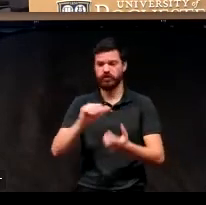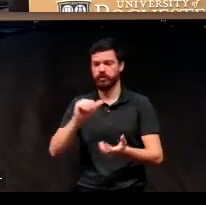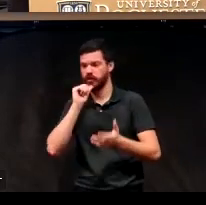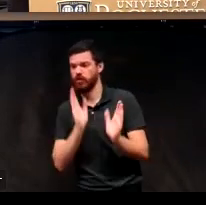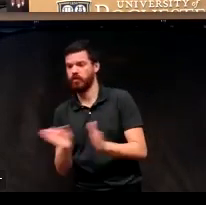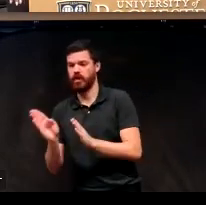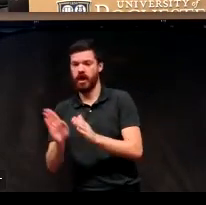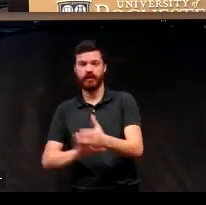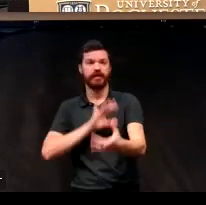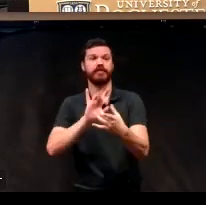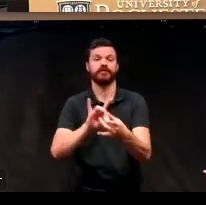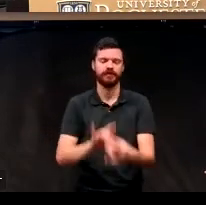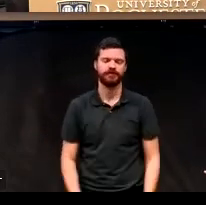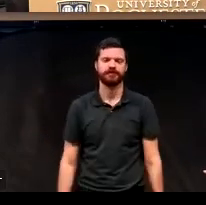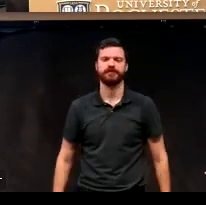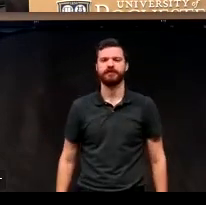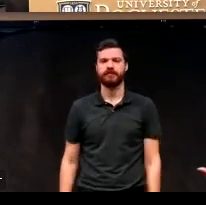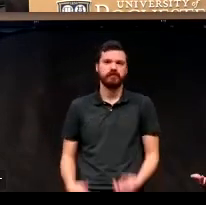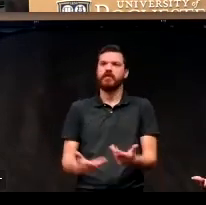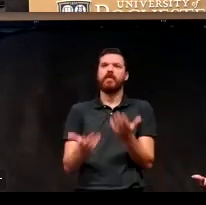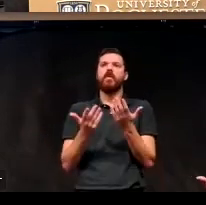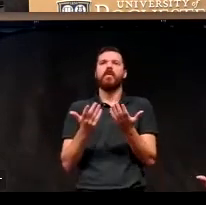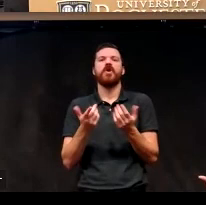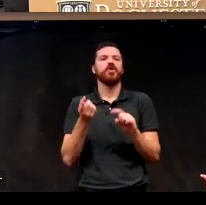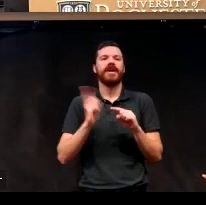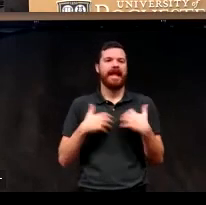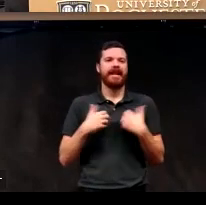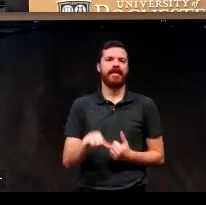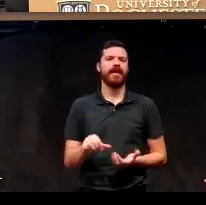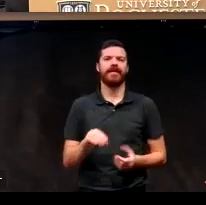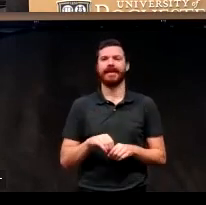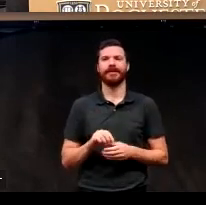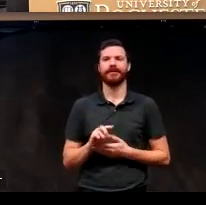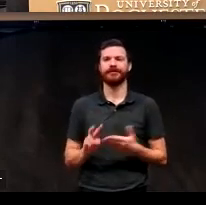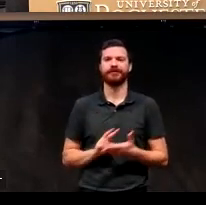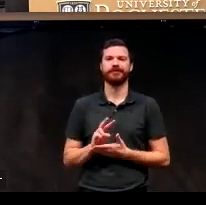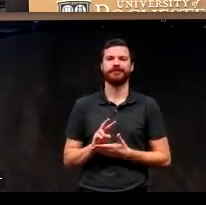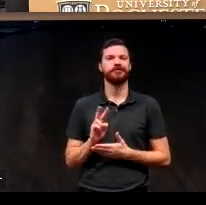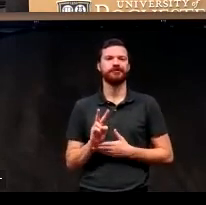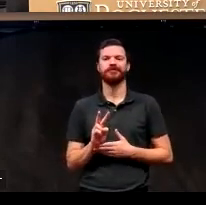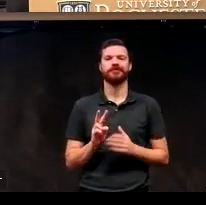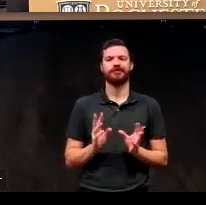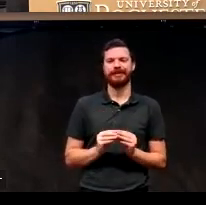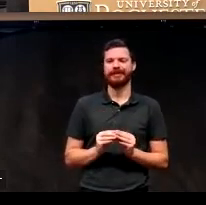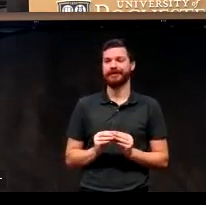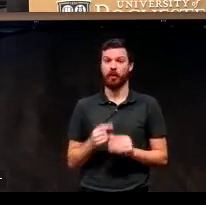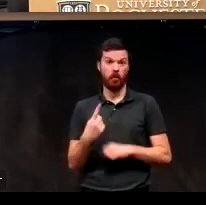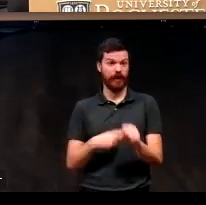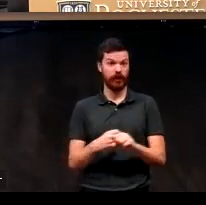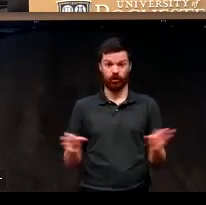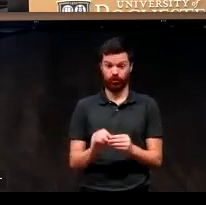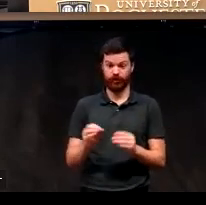disorganized attachment. So it's, you can't heal that in 2 or 3 meetings or maybe a year of